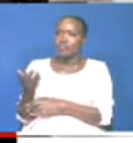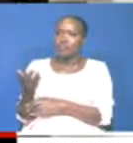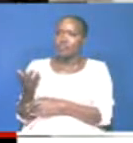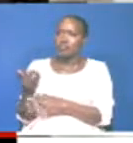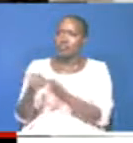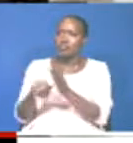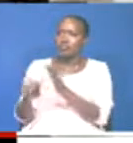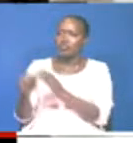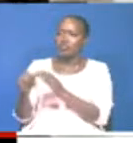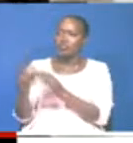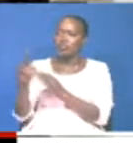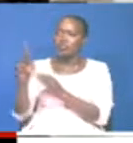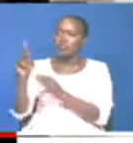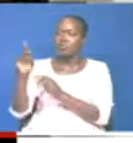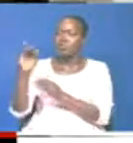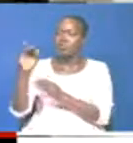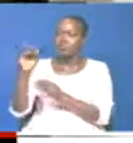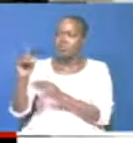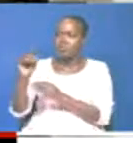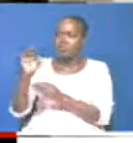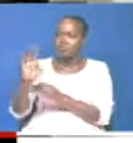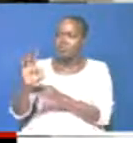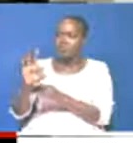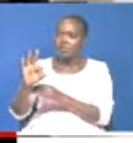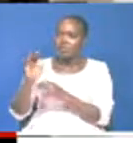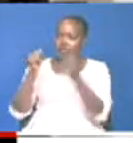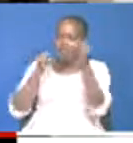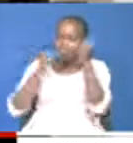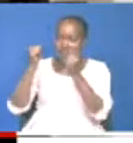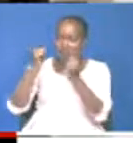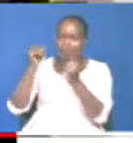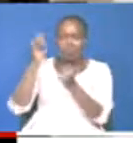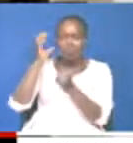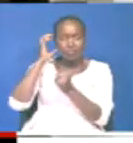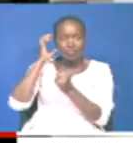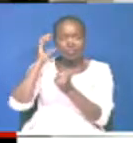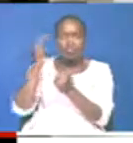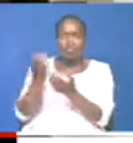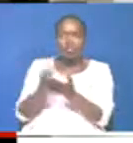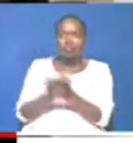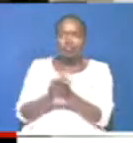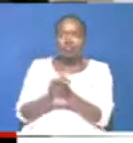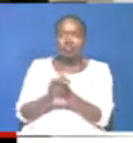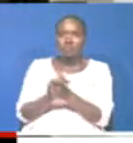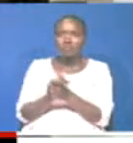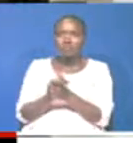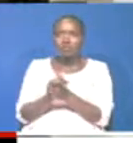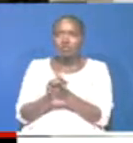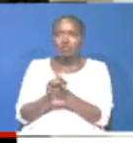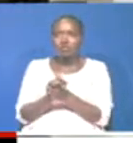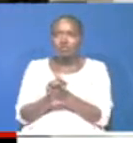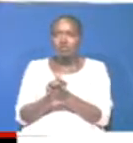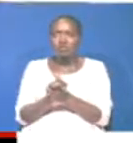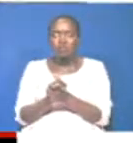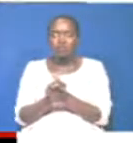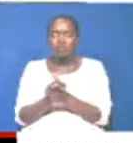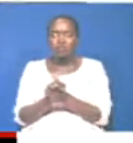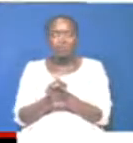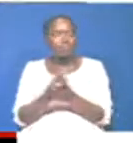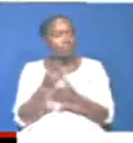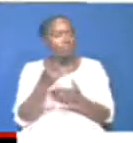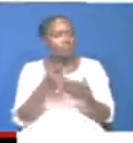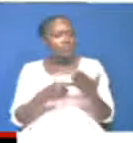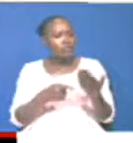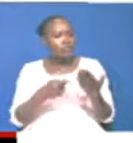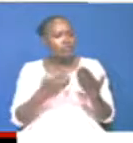Kenya Defense Forces. Mm-hmm. Kind of like a military academy. That's where I went for my high school. And what were the